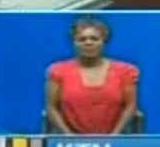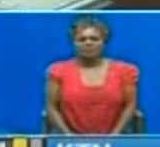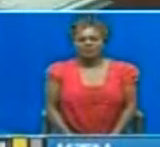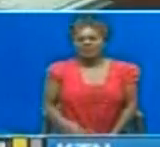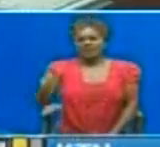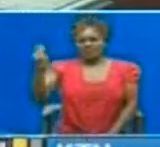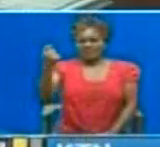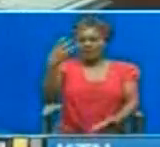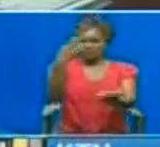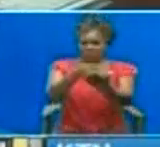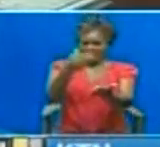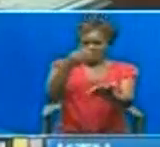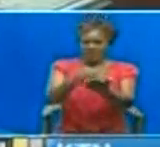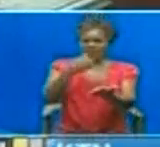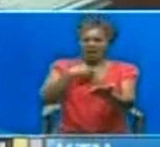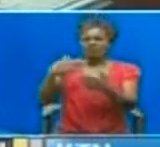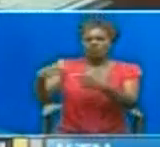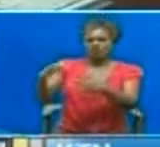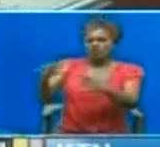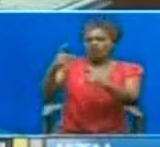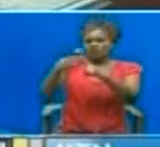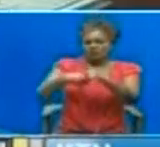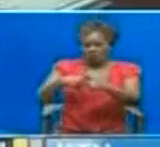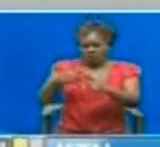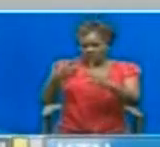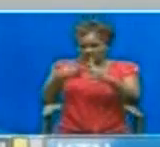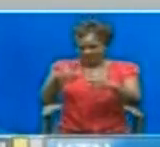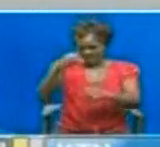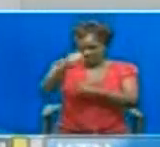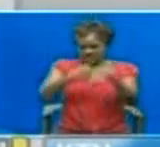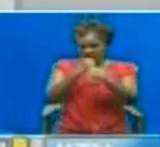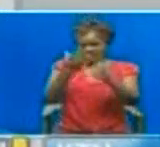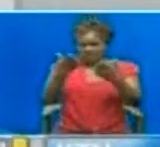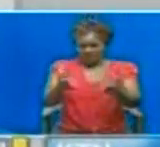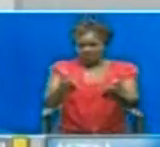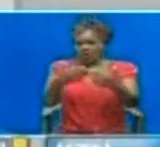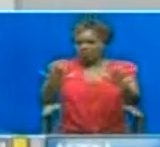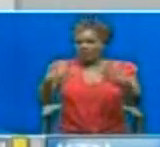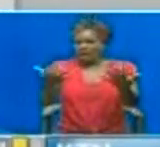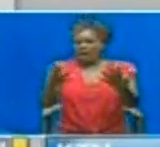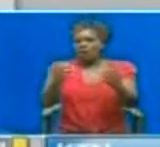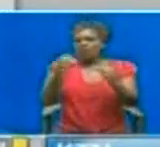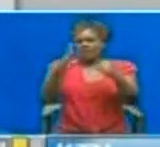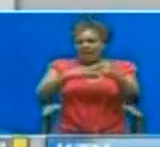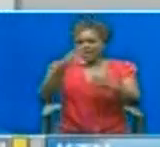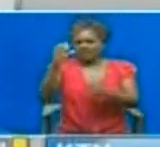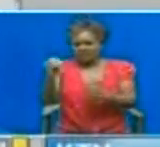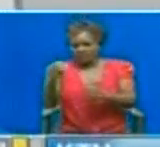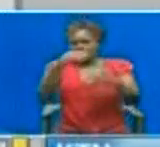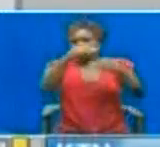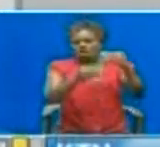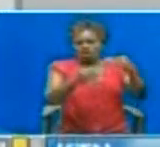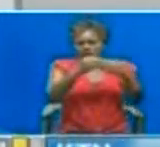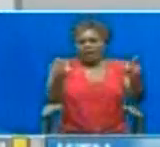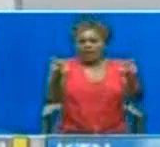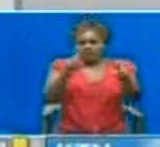The Kenya shilling has maintained a losing streak since the beginning of this year. The currency opened the year at 90 shillings and 70 cents to the dollar, but